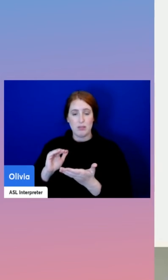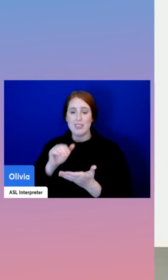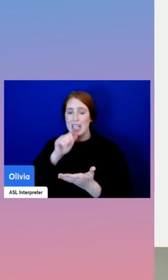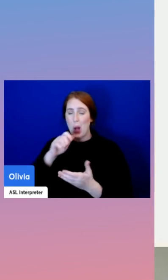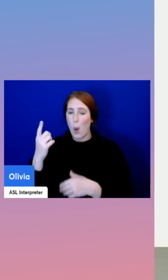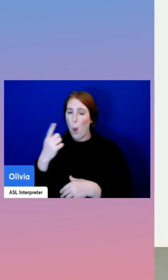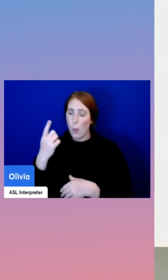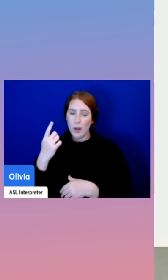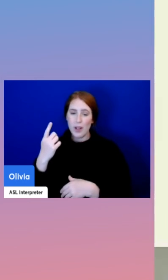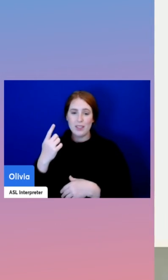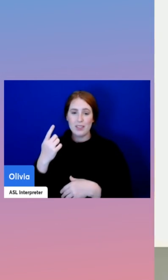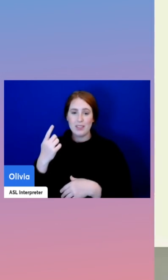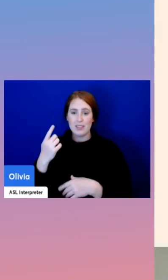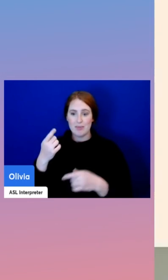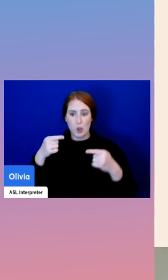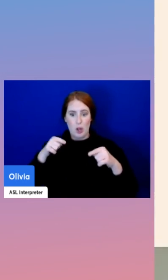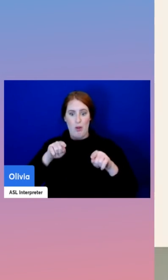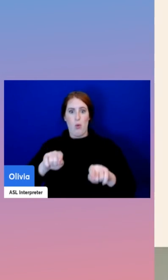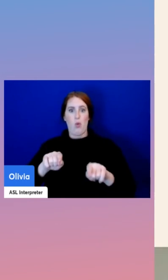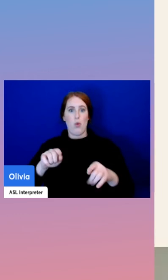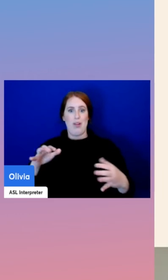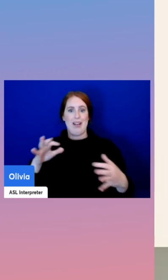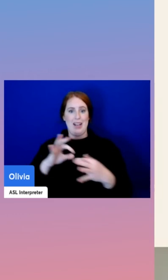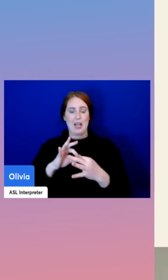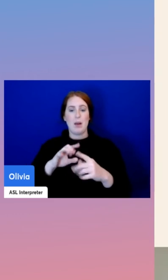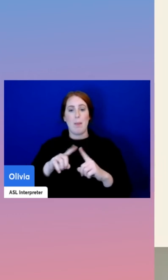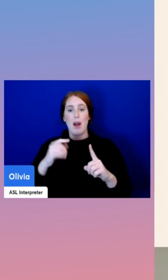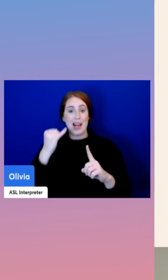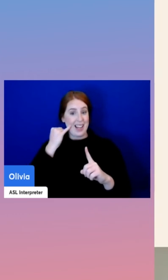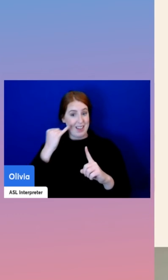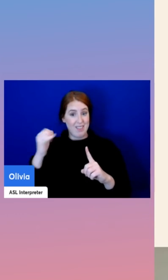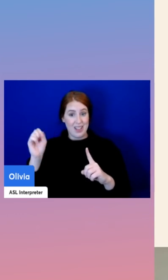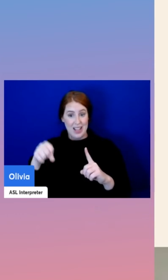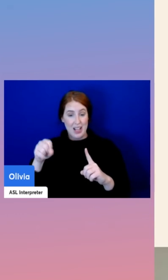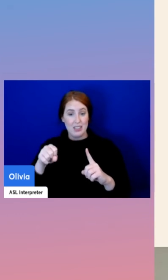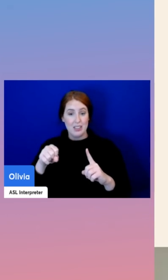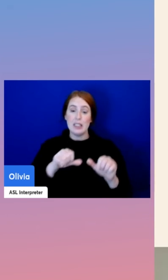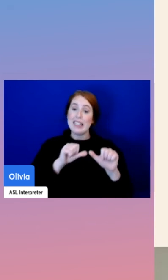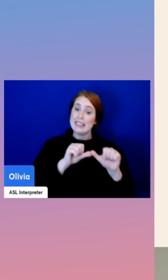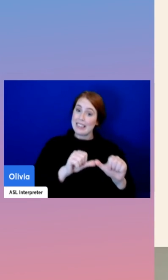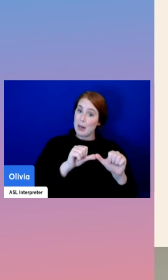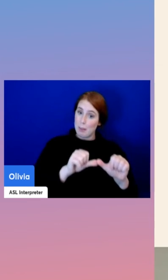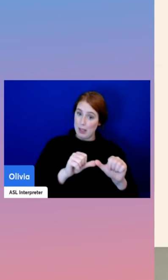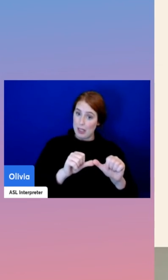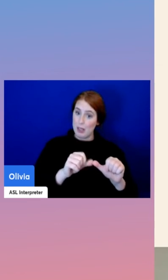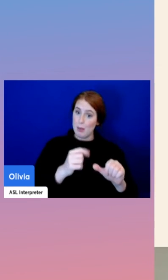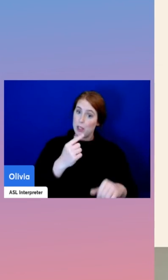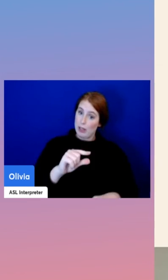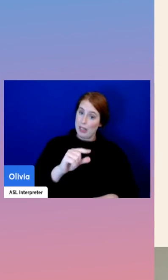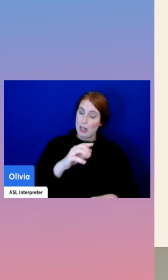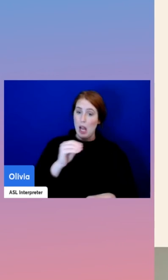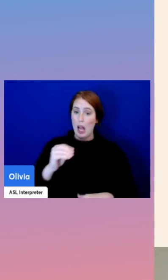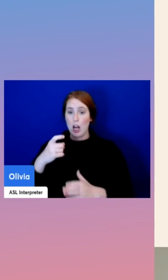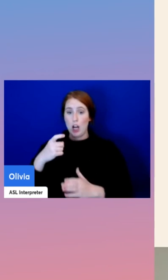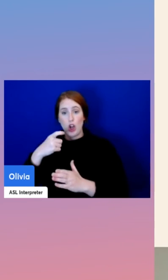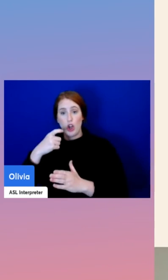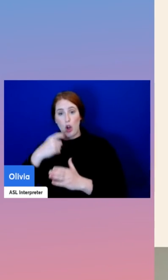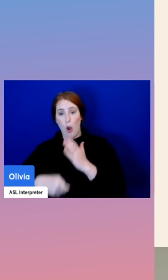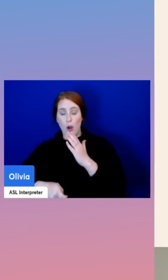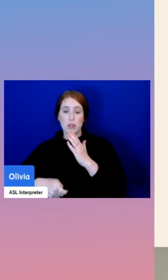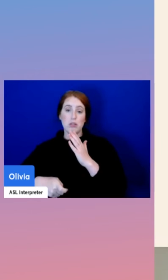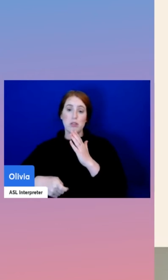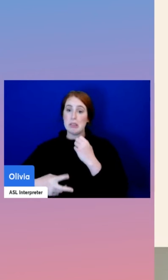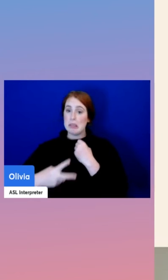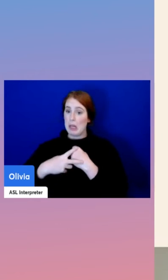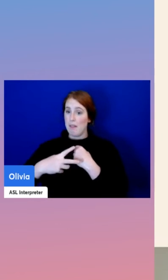correlated, but when they are, sustainability and cost optimization actually do a lot